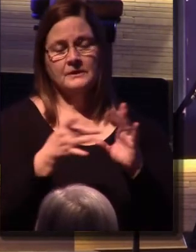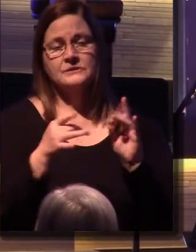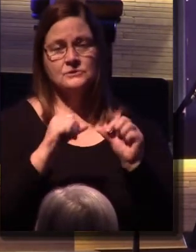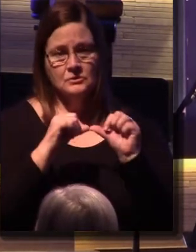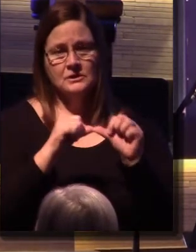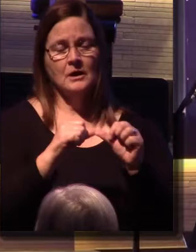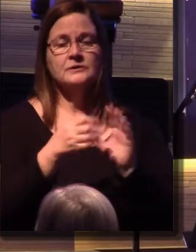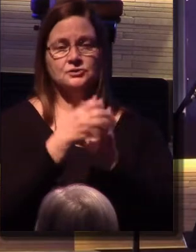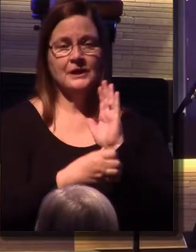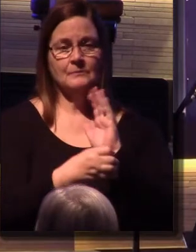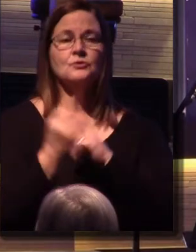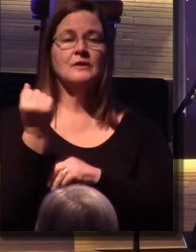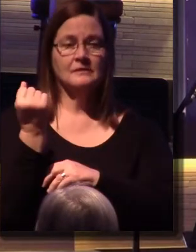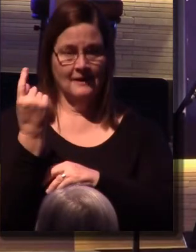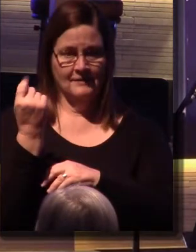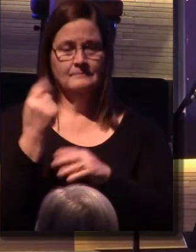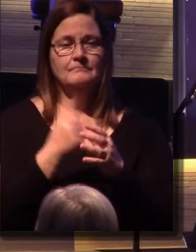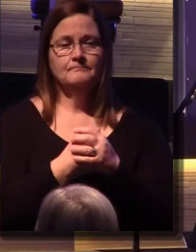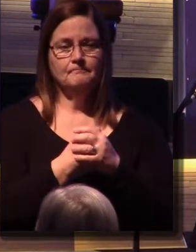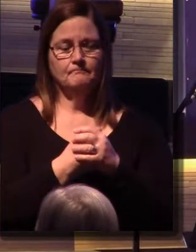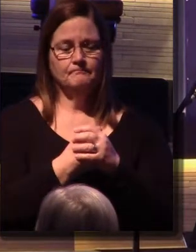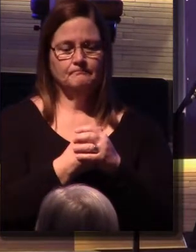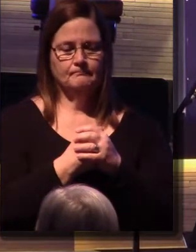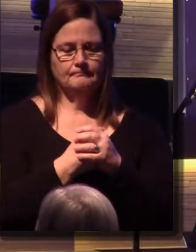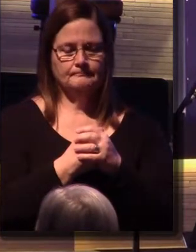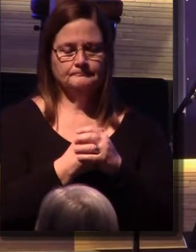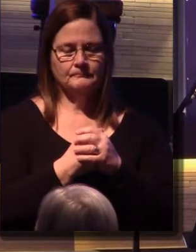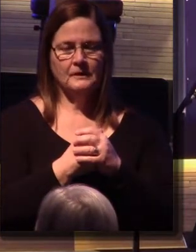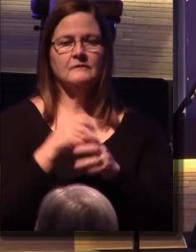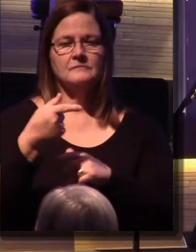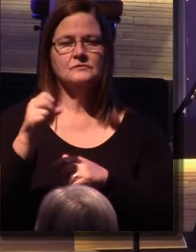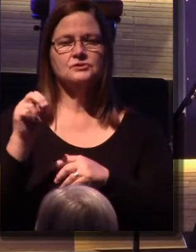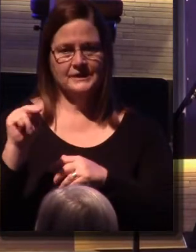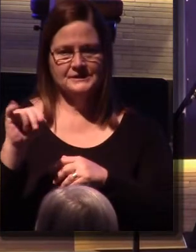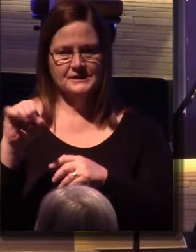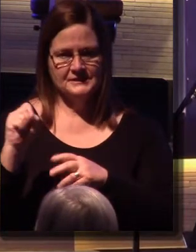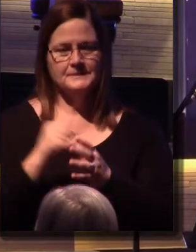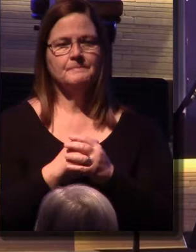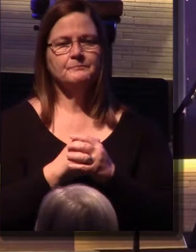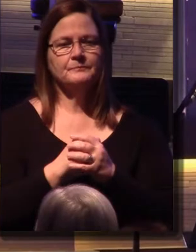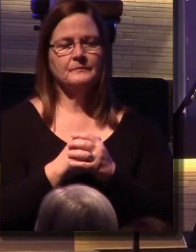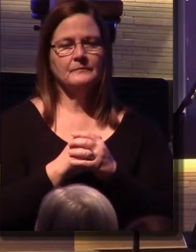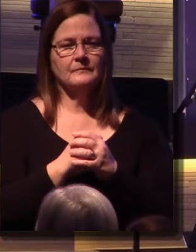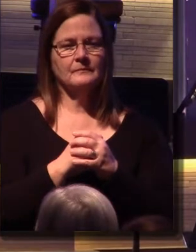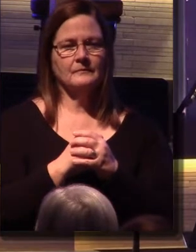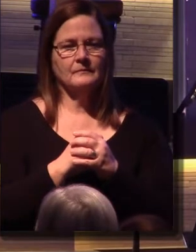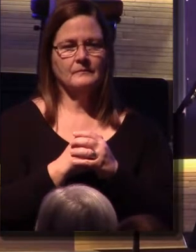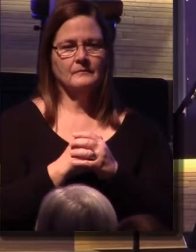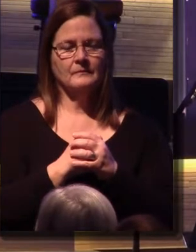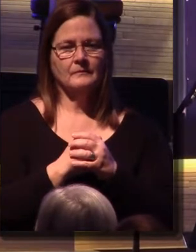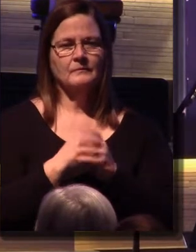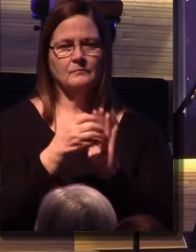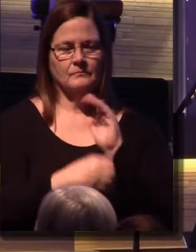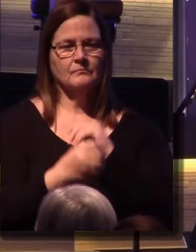the text goes on, in fact, in chapter 11 of Genesis. Look with me, if you will, there,